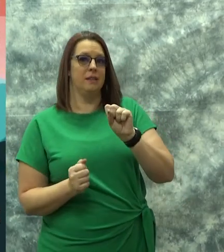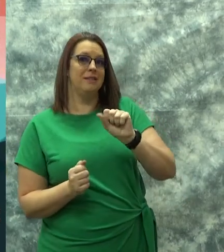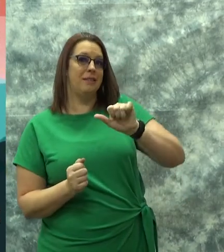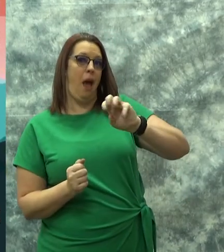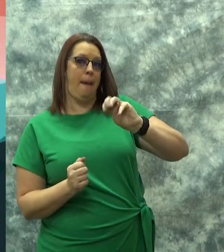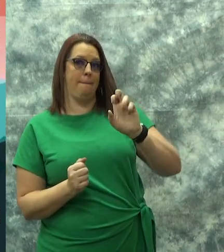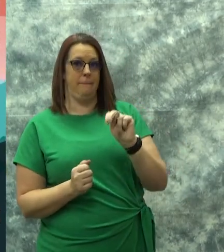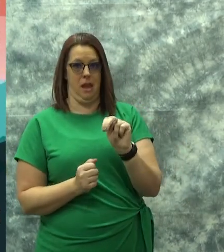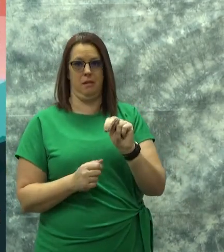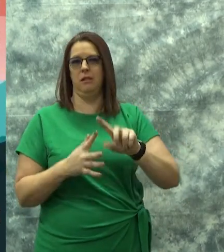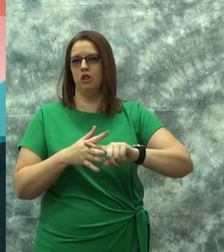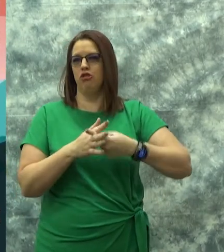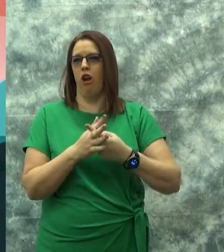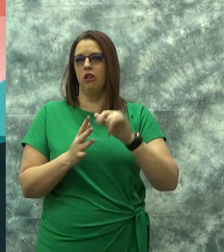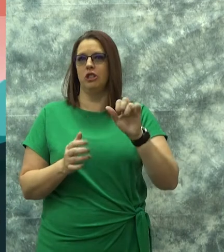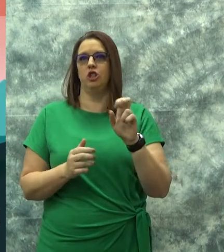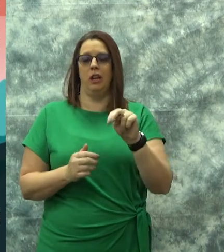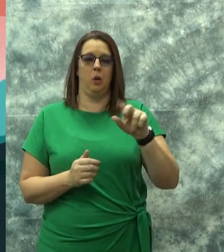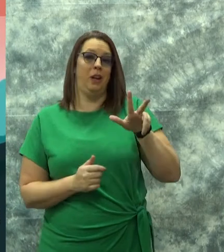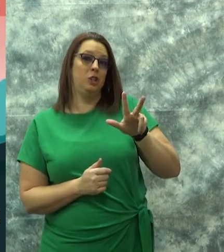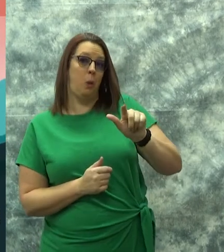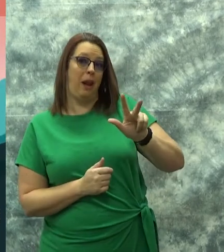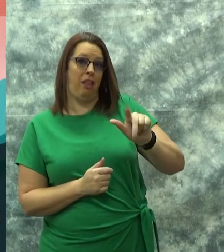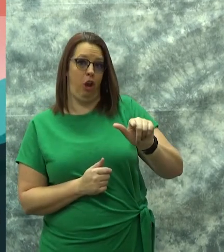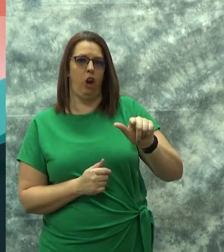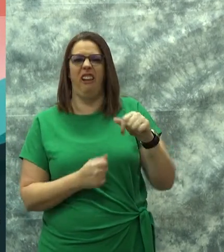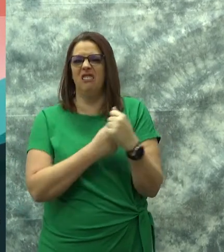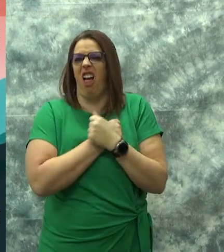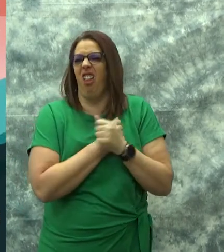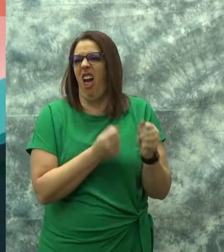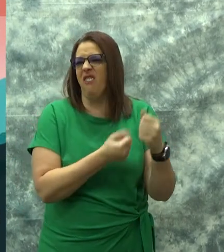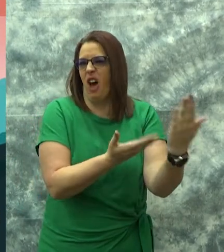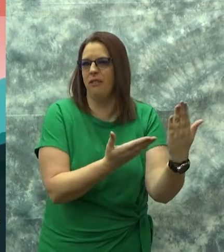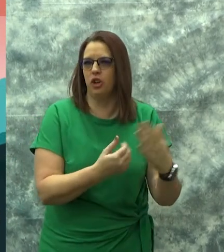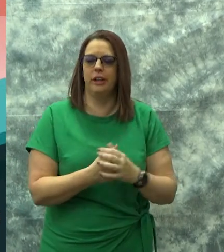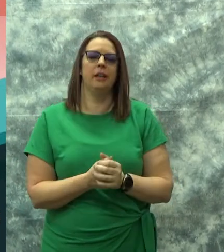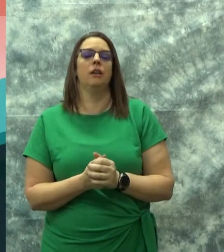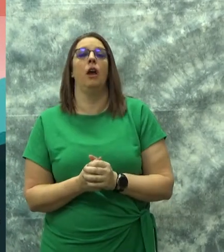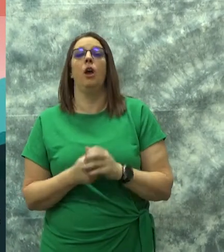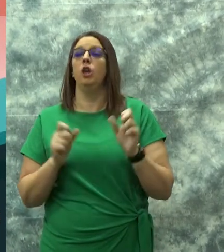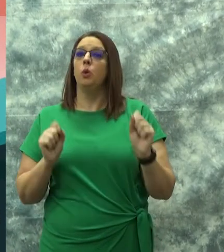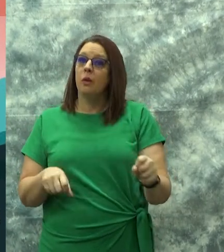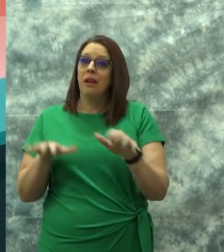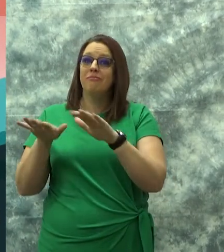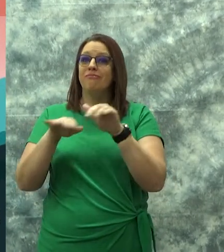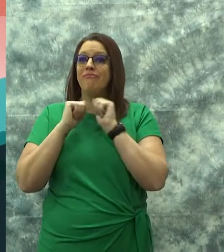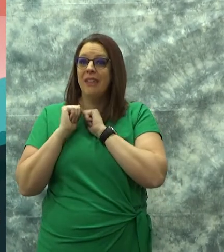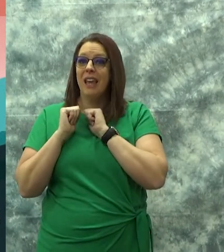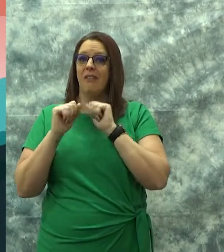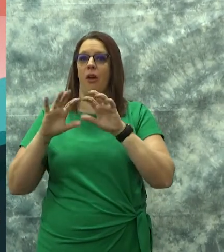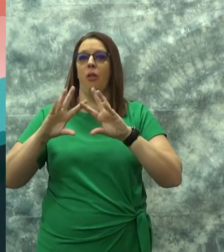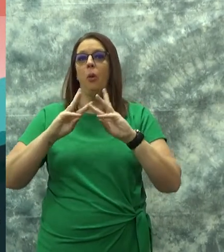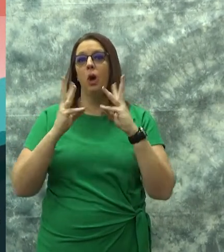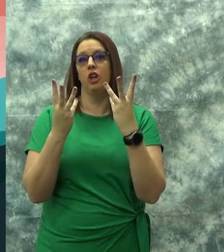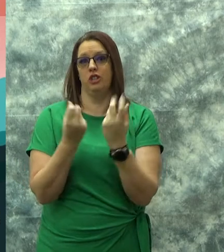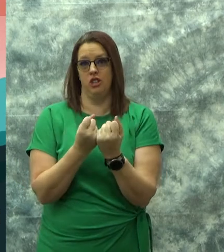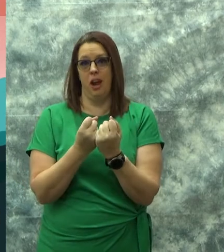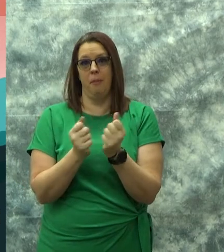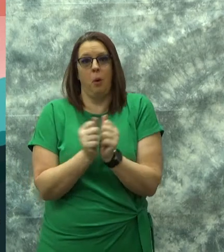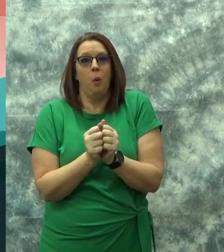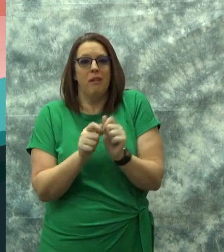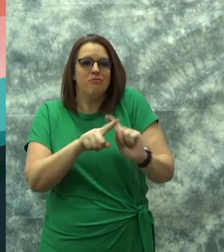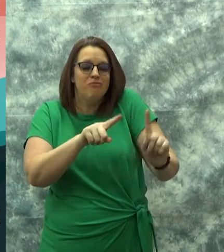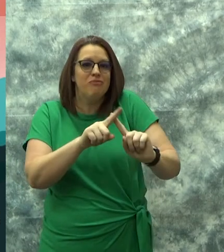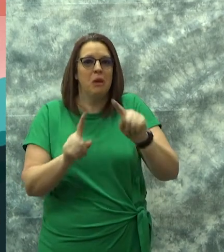online Sunday, January 23rd, 11:30 a.m., Love Offering. Walk away from this workshop with tools to help you